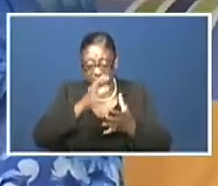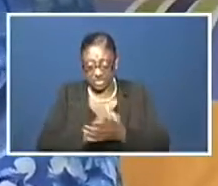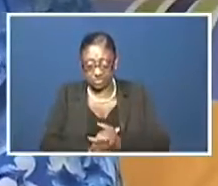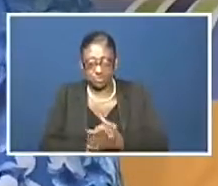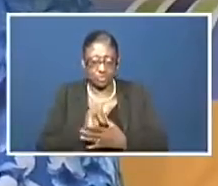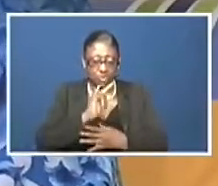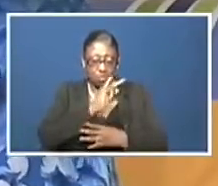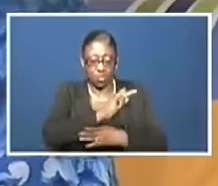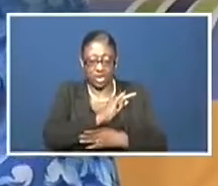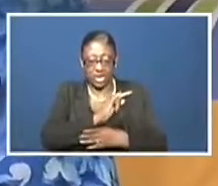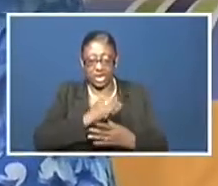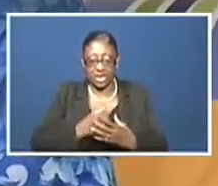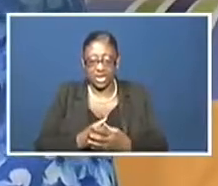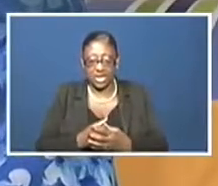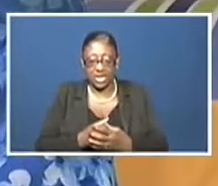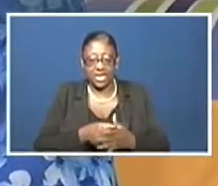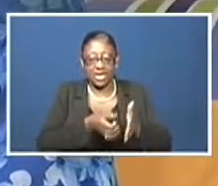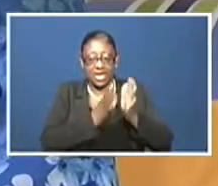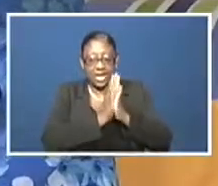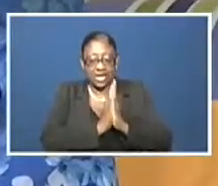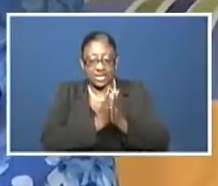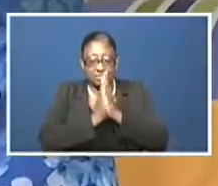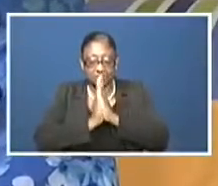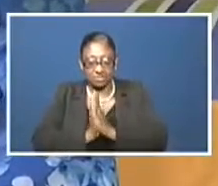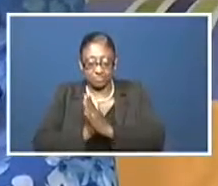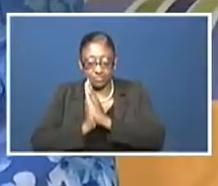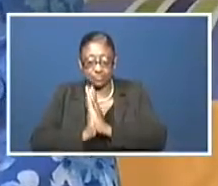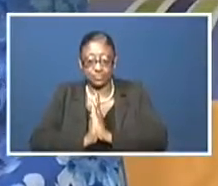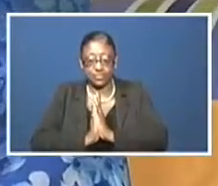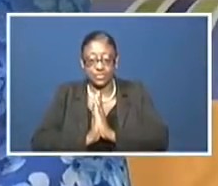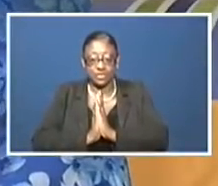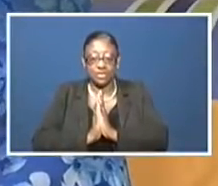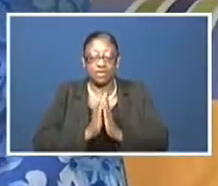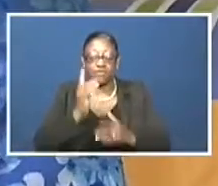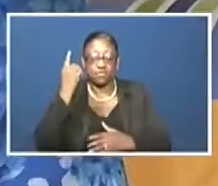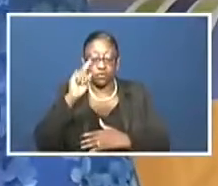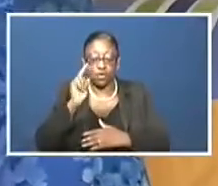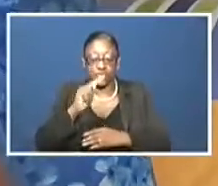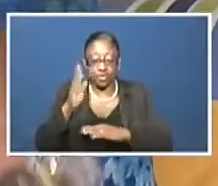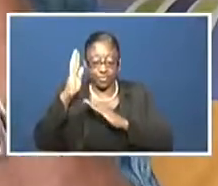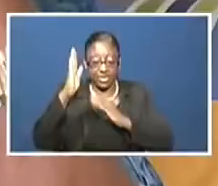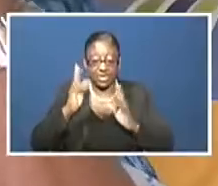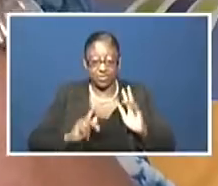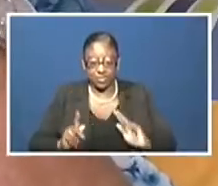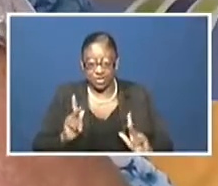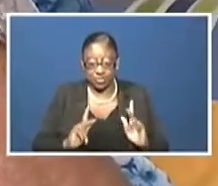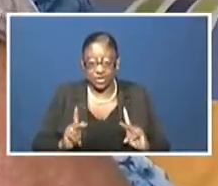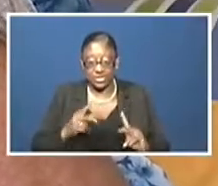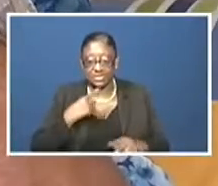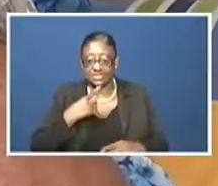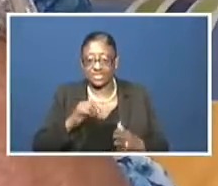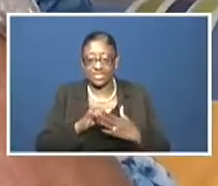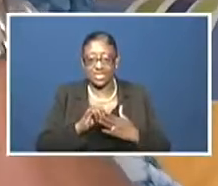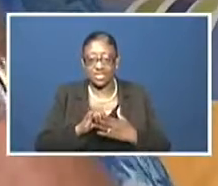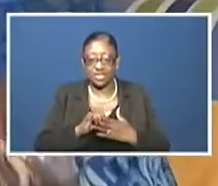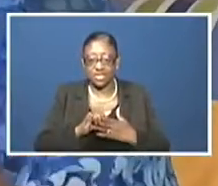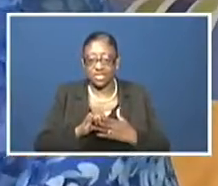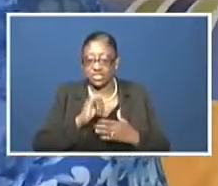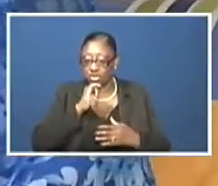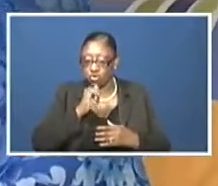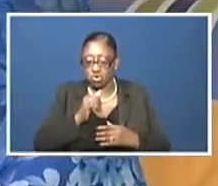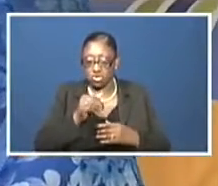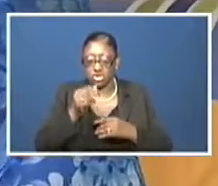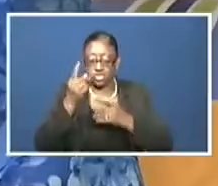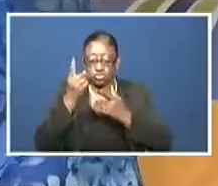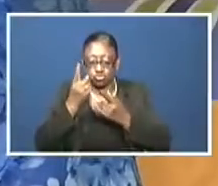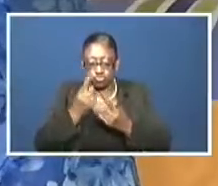place, pleading the case of the Bahamian people, because we were in the majority and we were treated like second-class